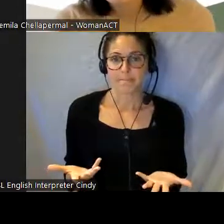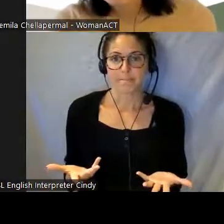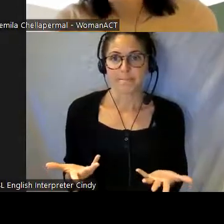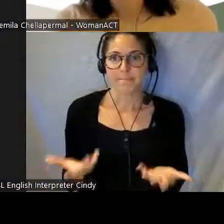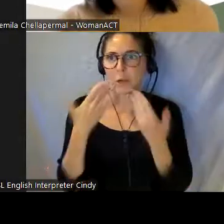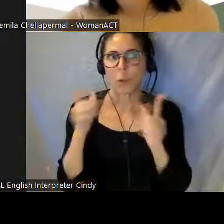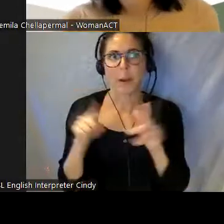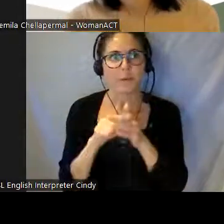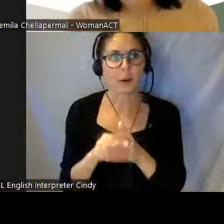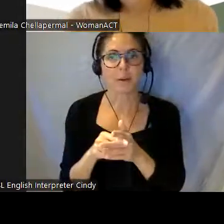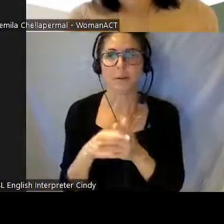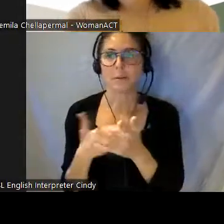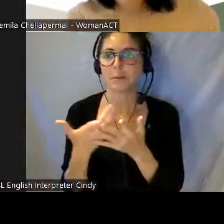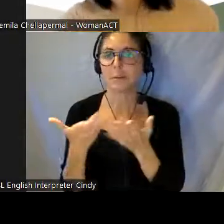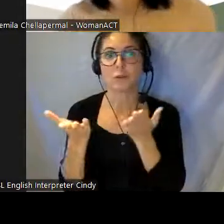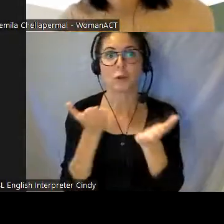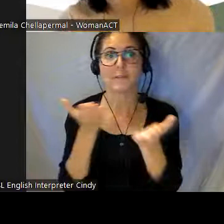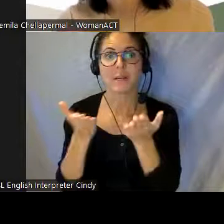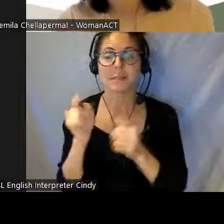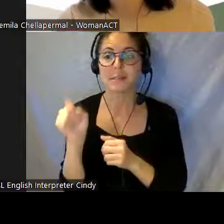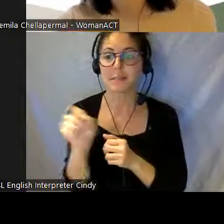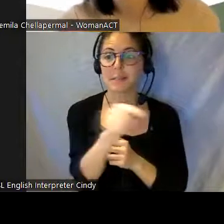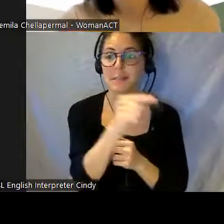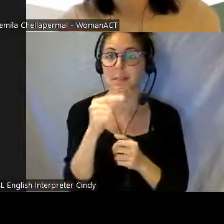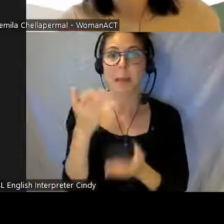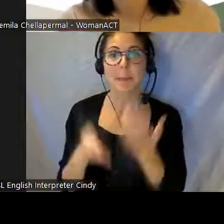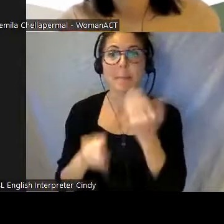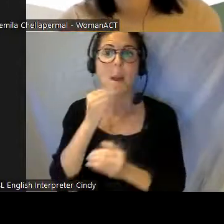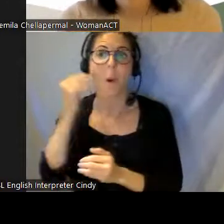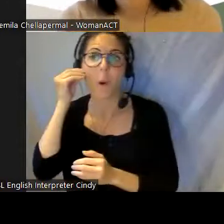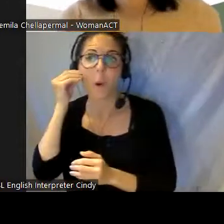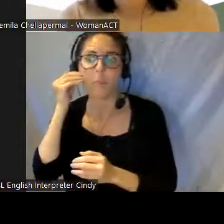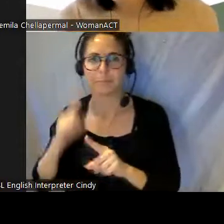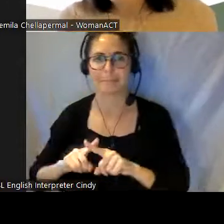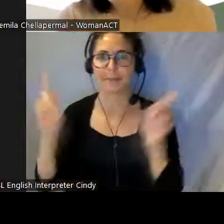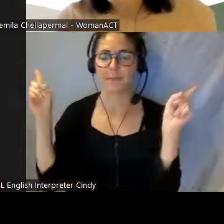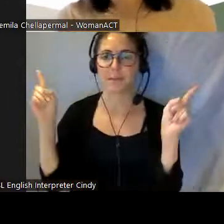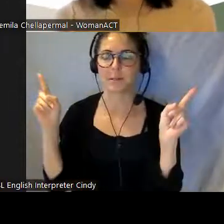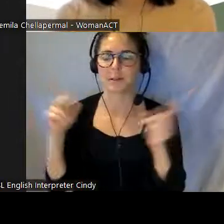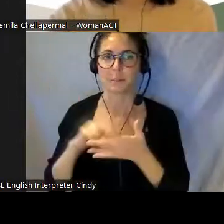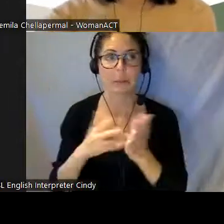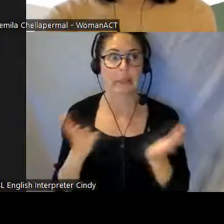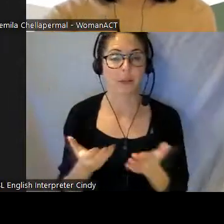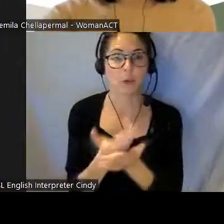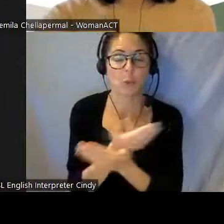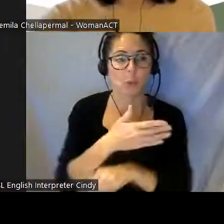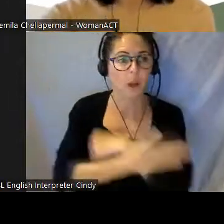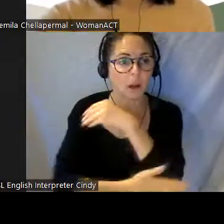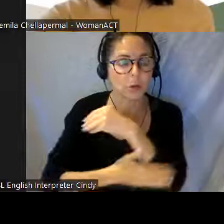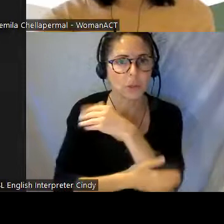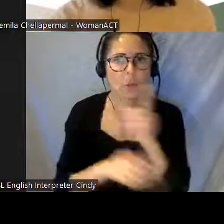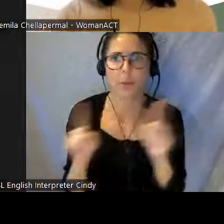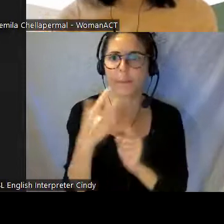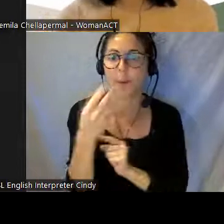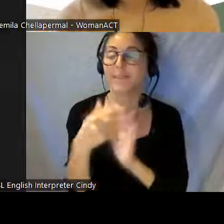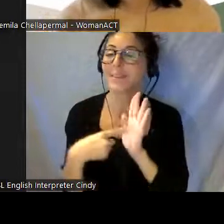services, because the services in their own country of origin was so different, so they wouldn't even know what to look for. For example, one